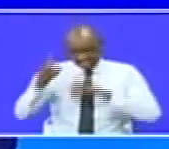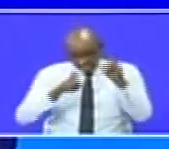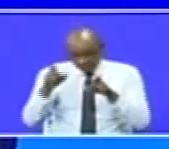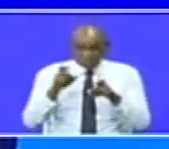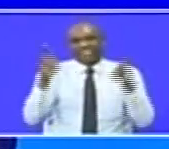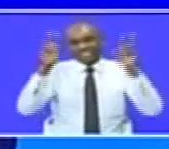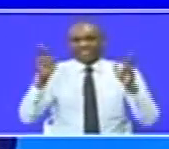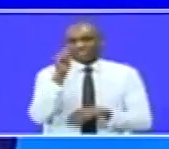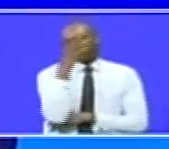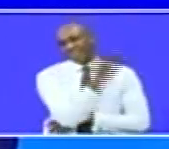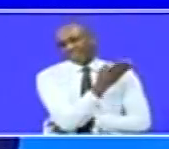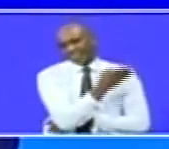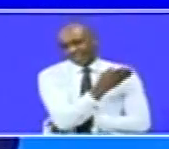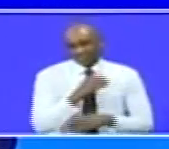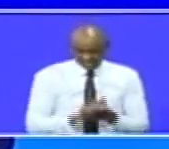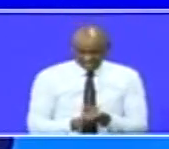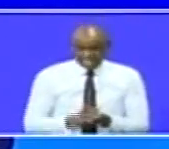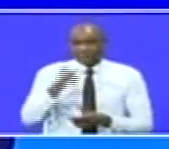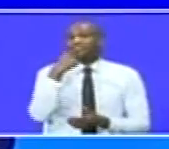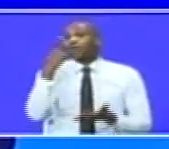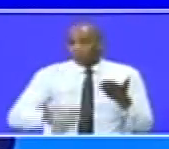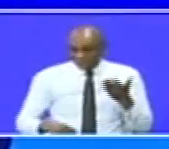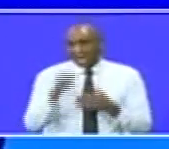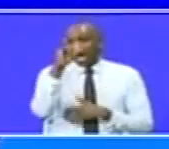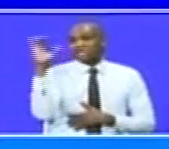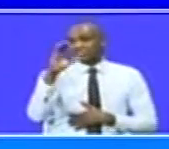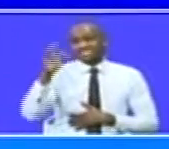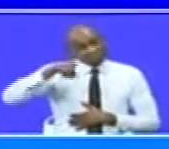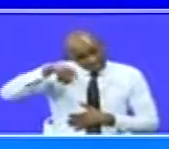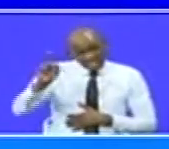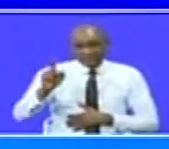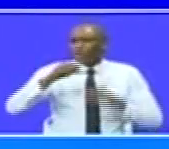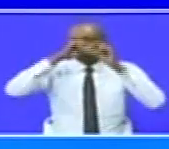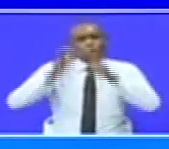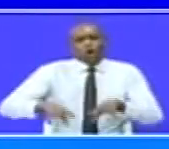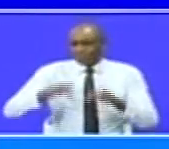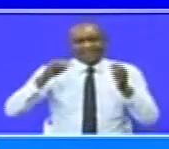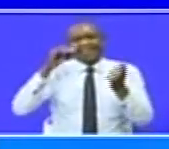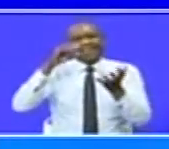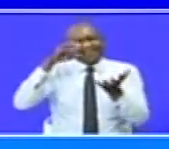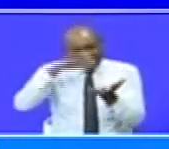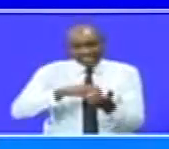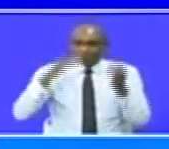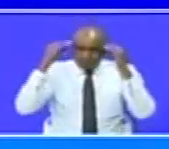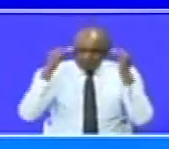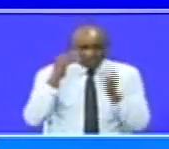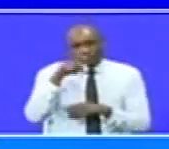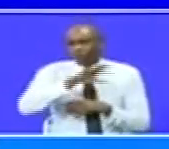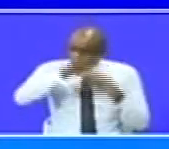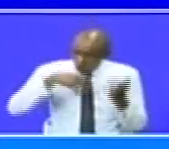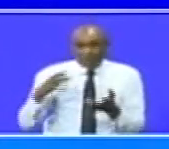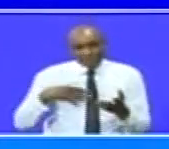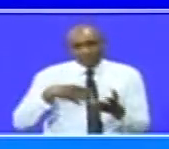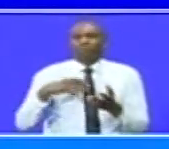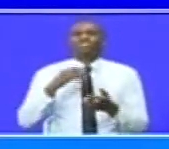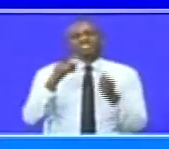TV station France 24, implying that the ICC should not have terminated the cases against all of the